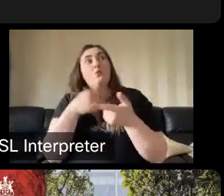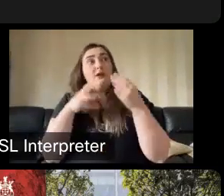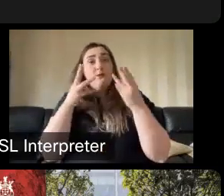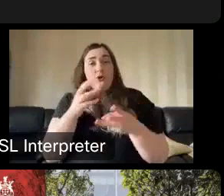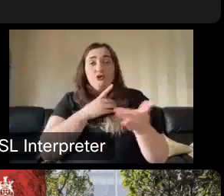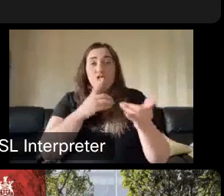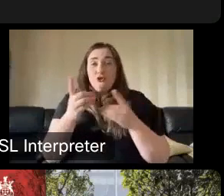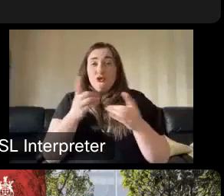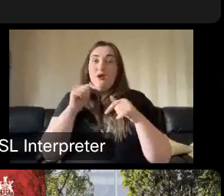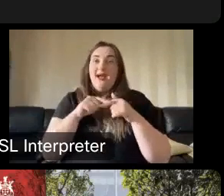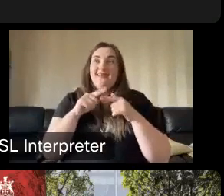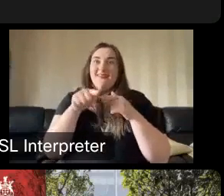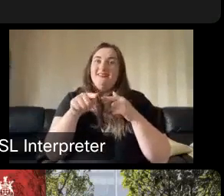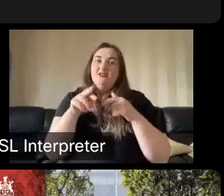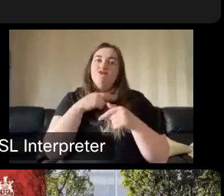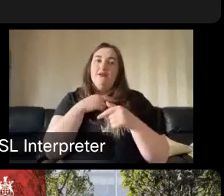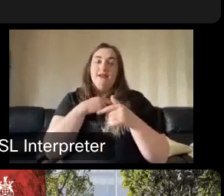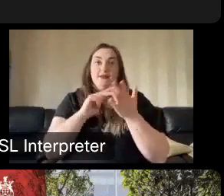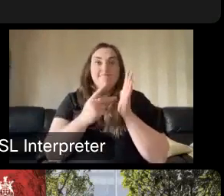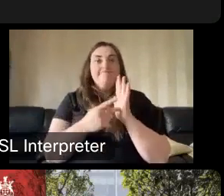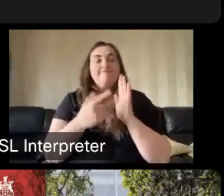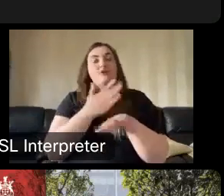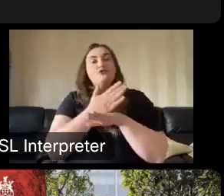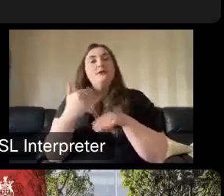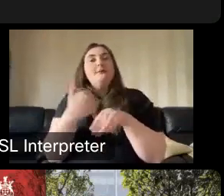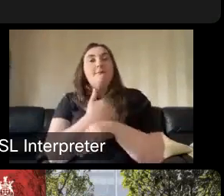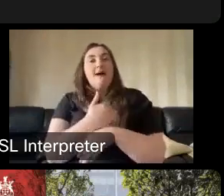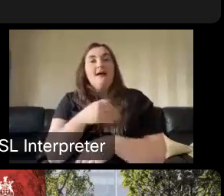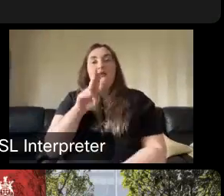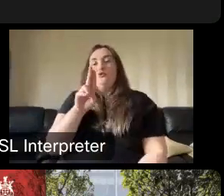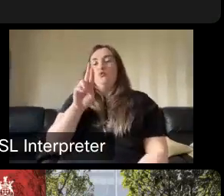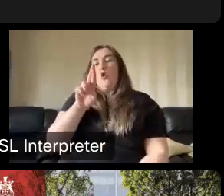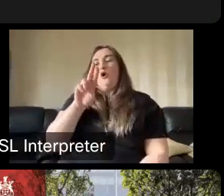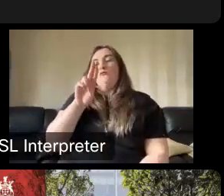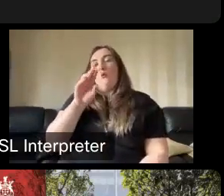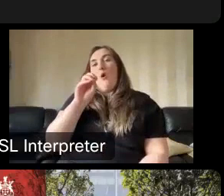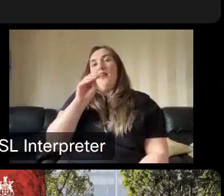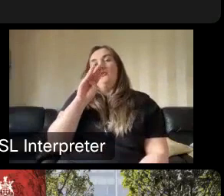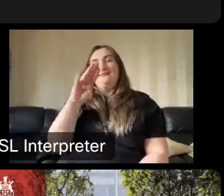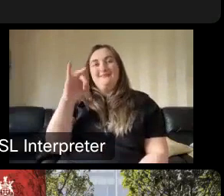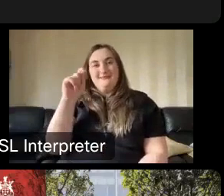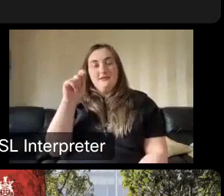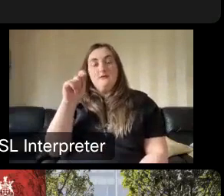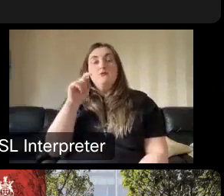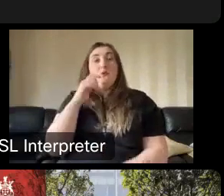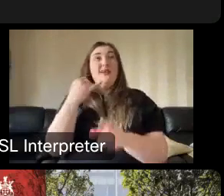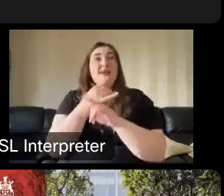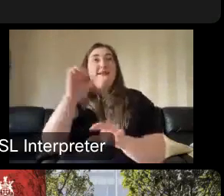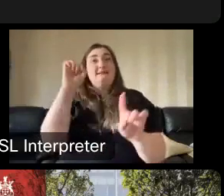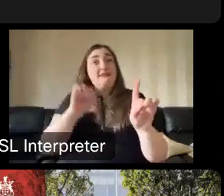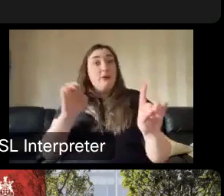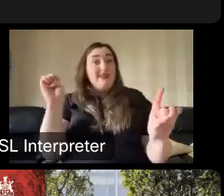this is an initiative that has been started up by a urologist in South England.